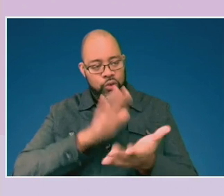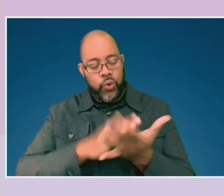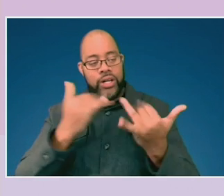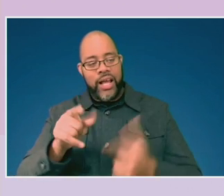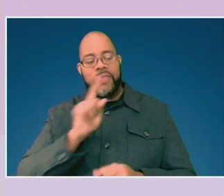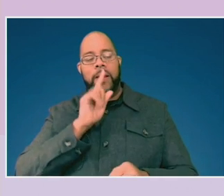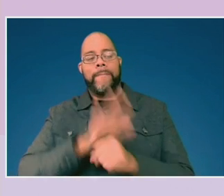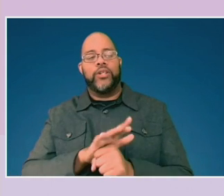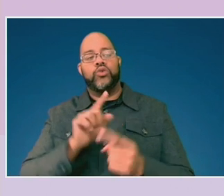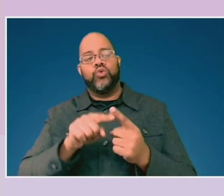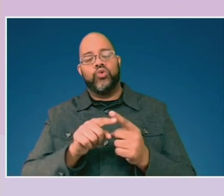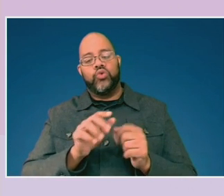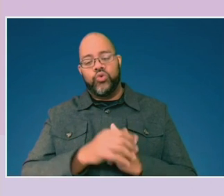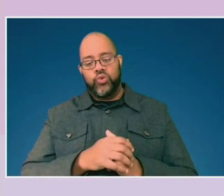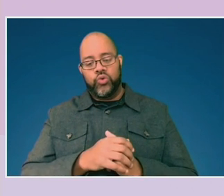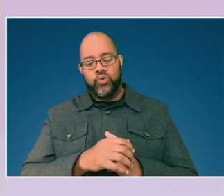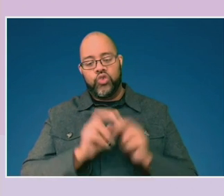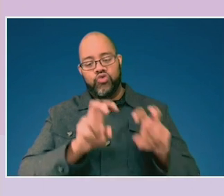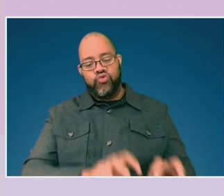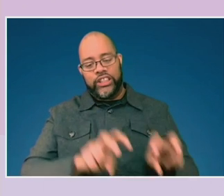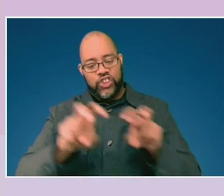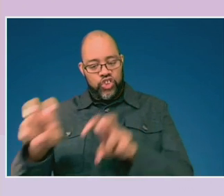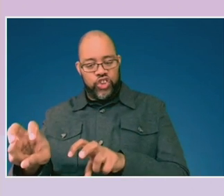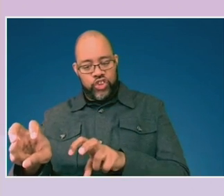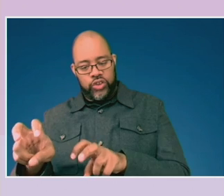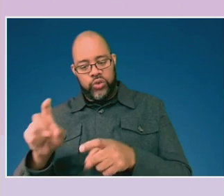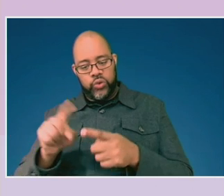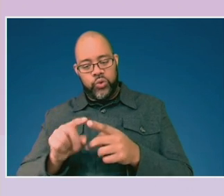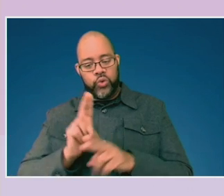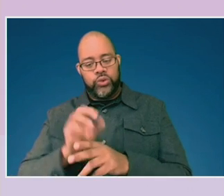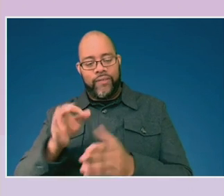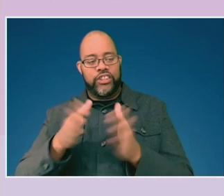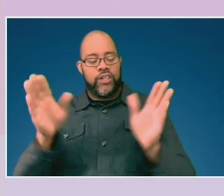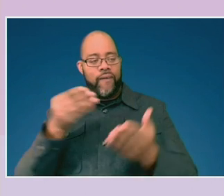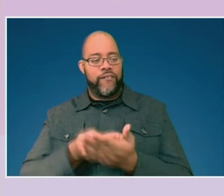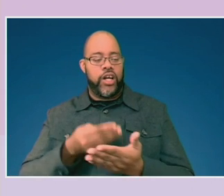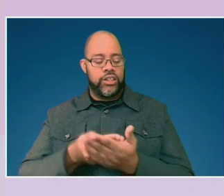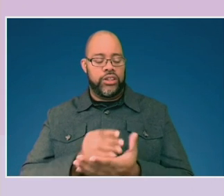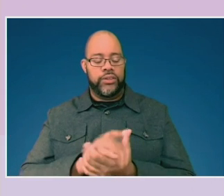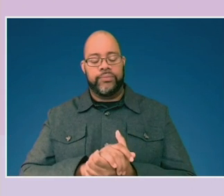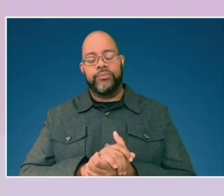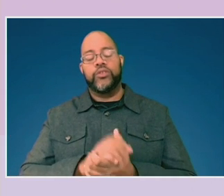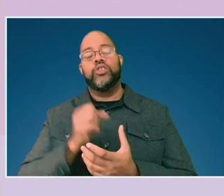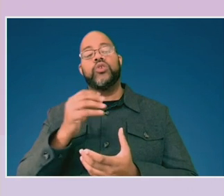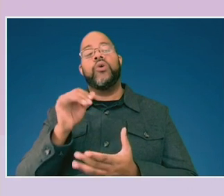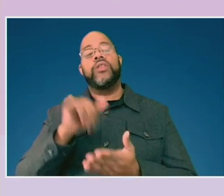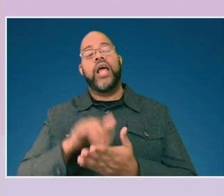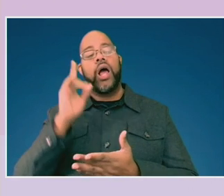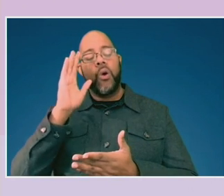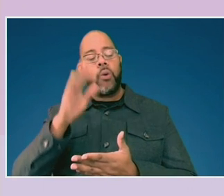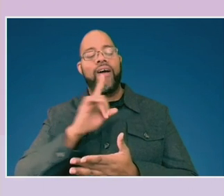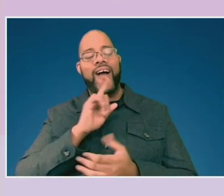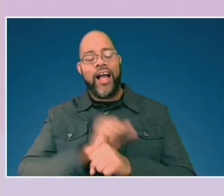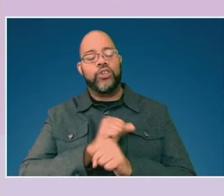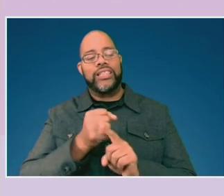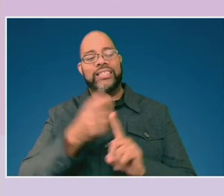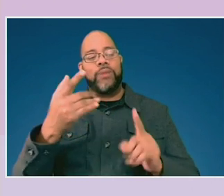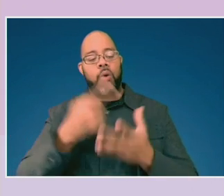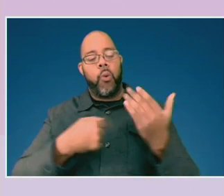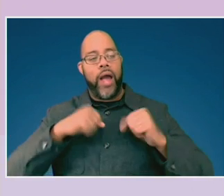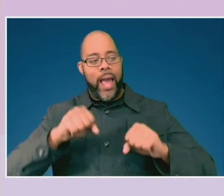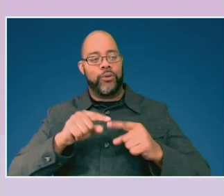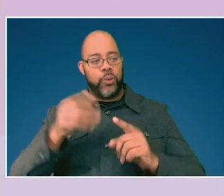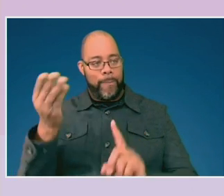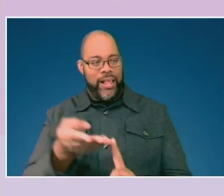to transition that to the use of general fund. And so that will actually expand what we're able to bill